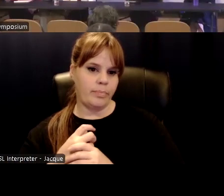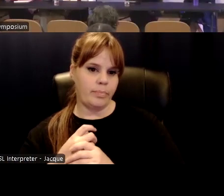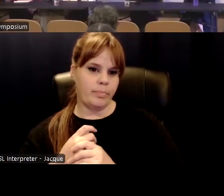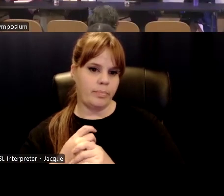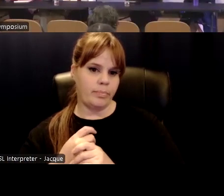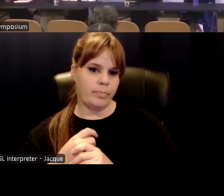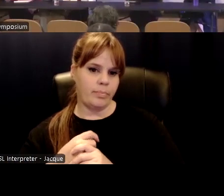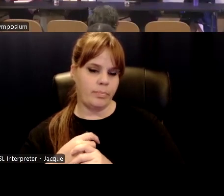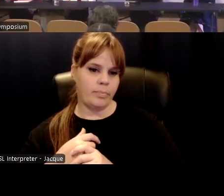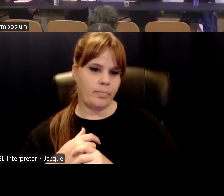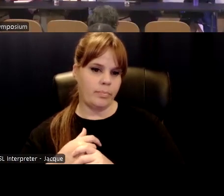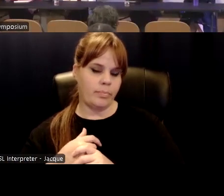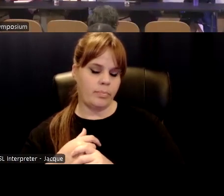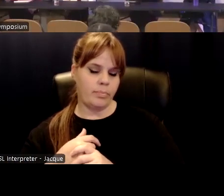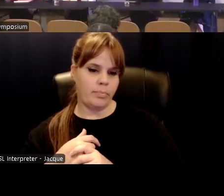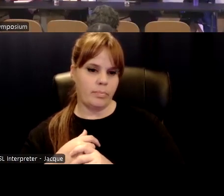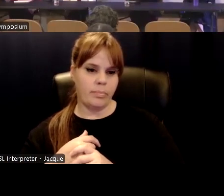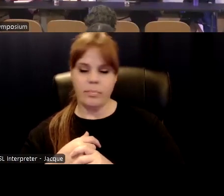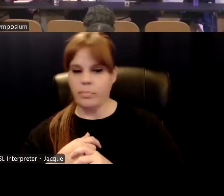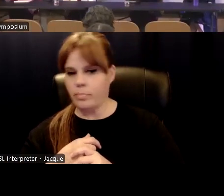Yeah, we have more questions.